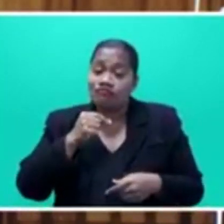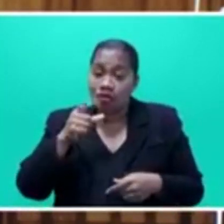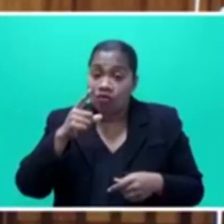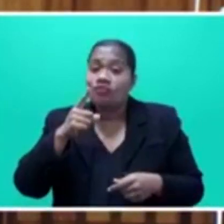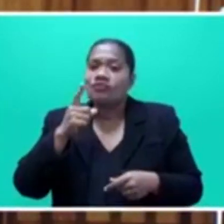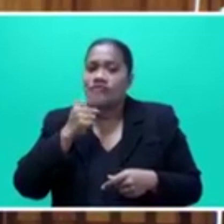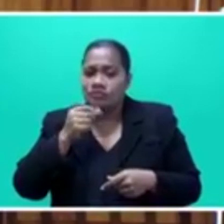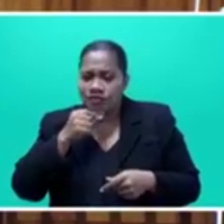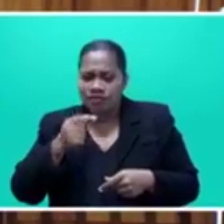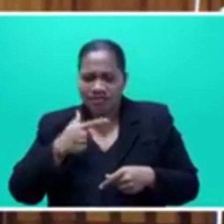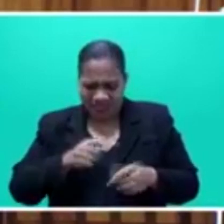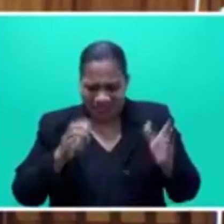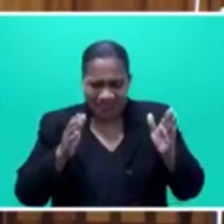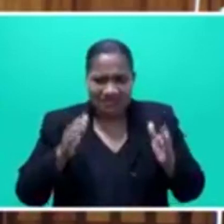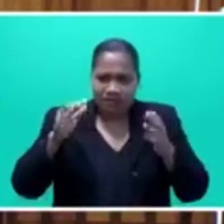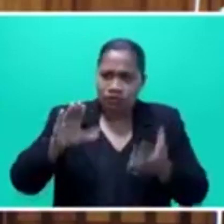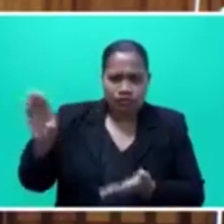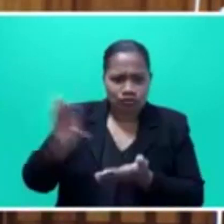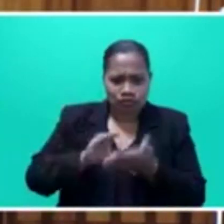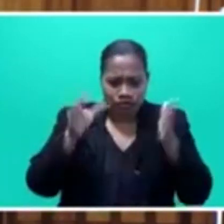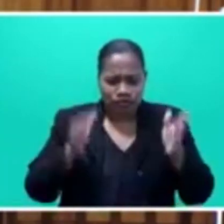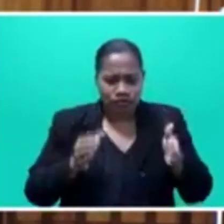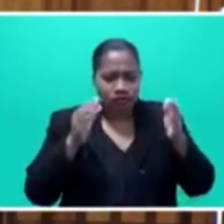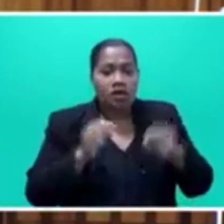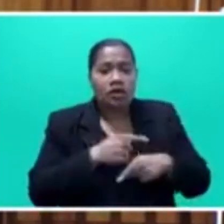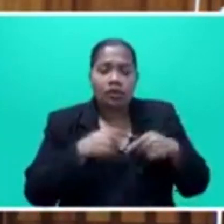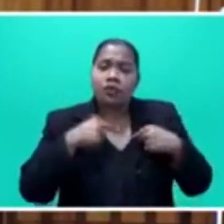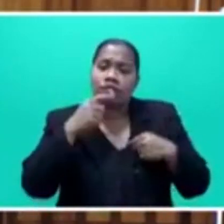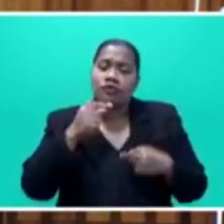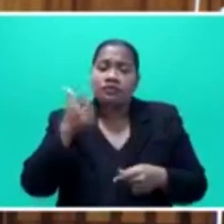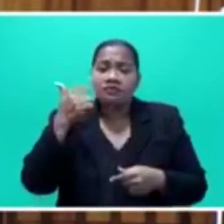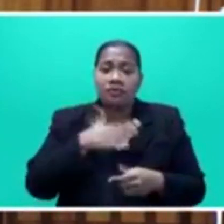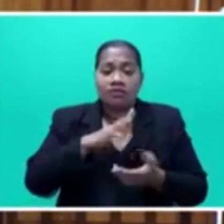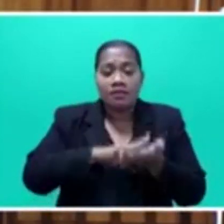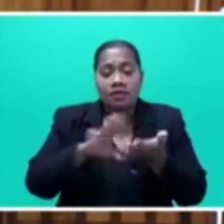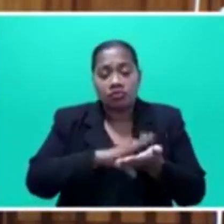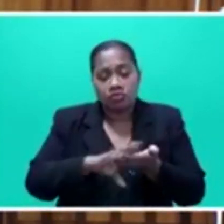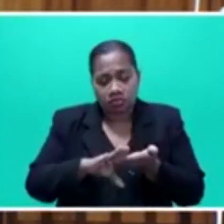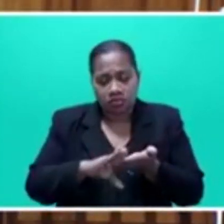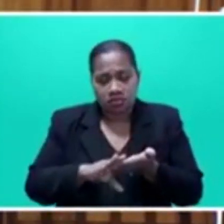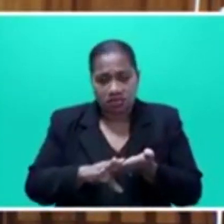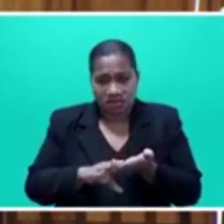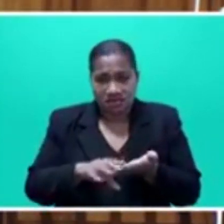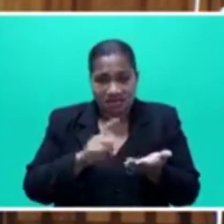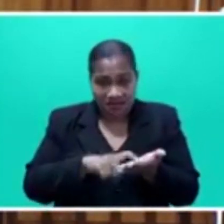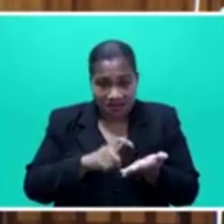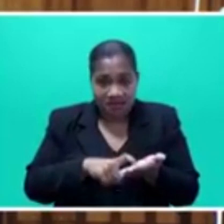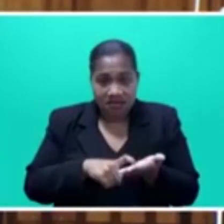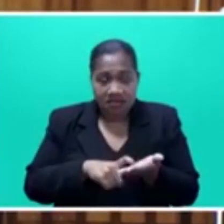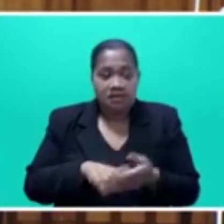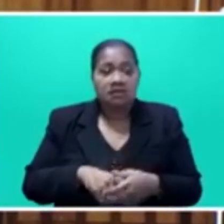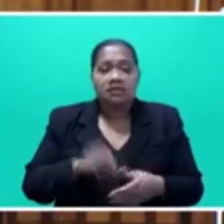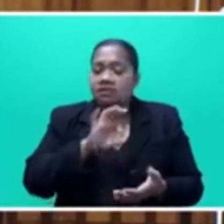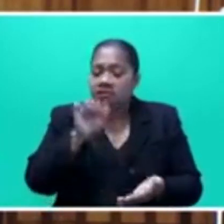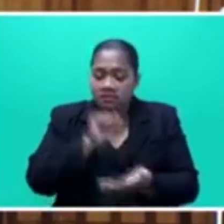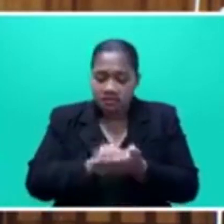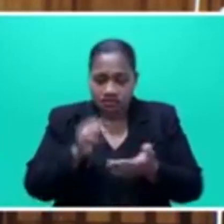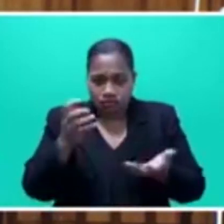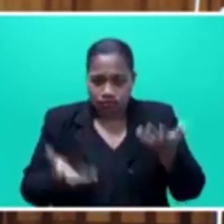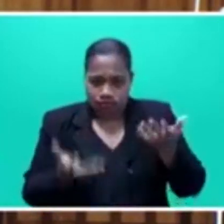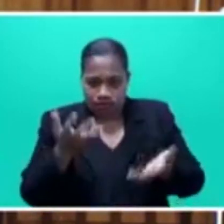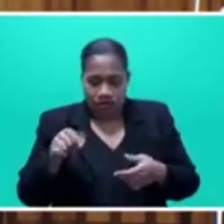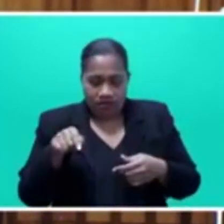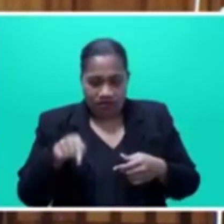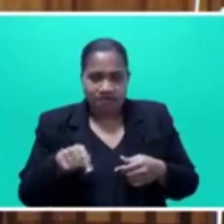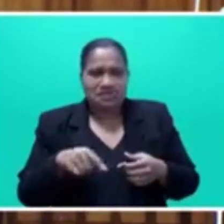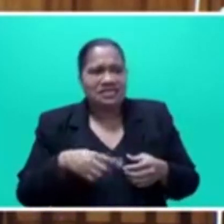We have over $700 million in concessional debt. So it is not right to compare this debt to debt borrowed at